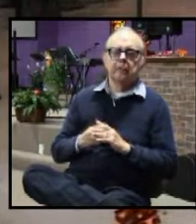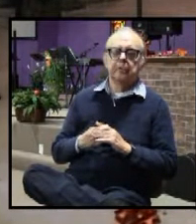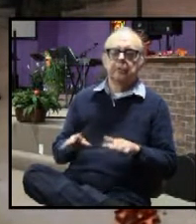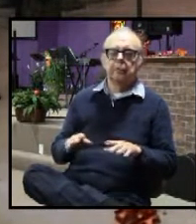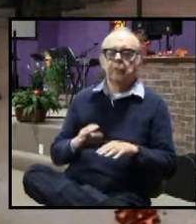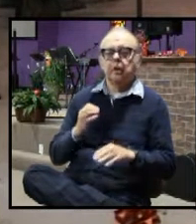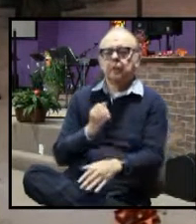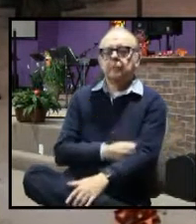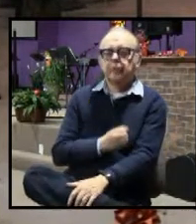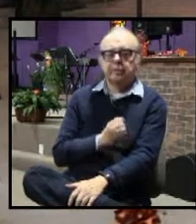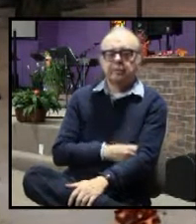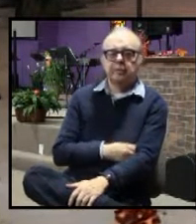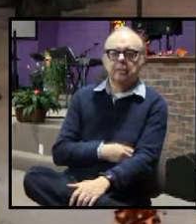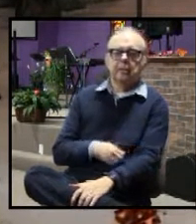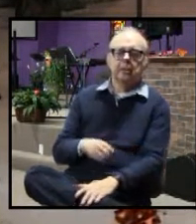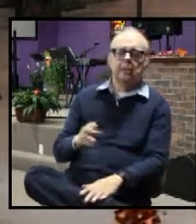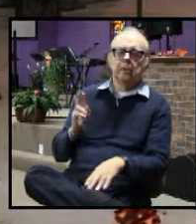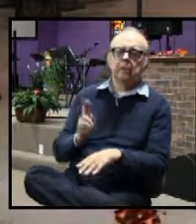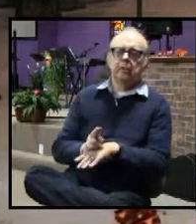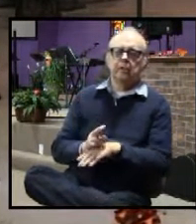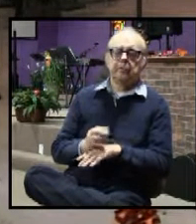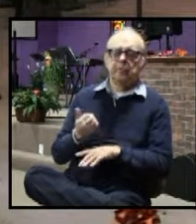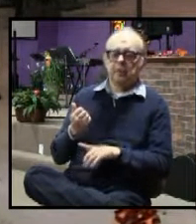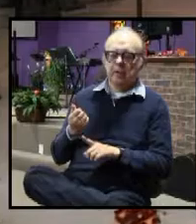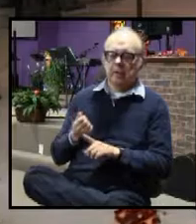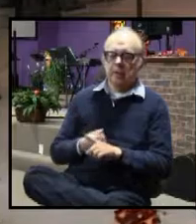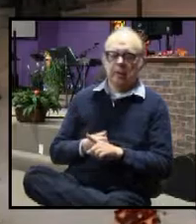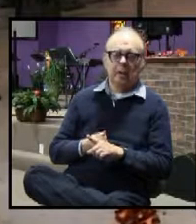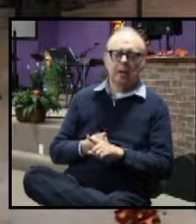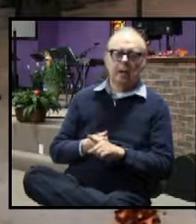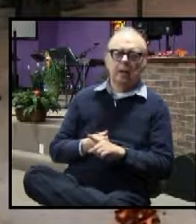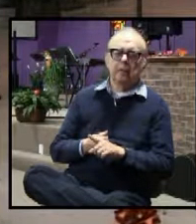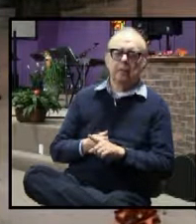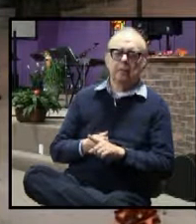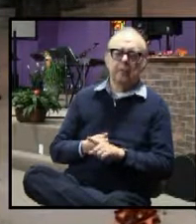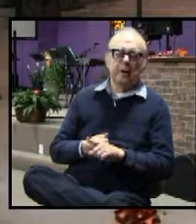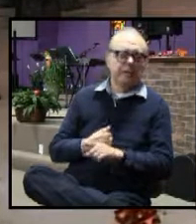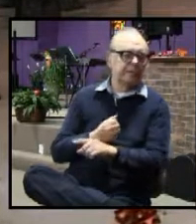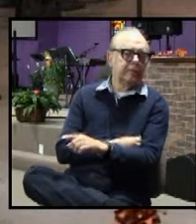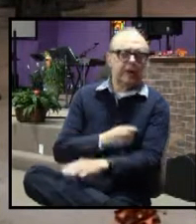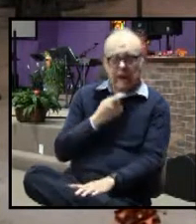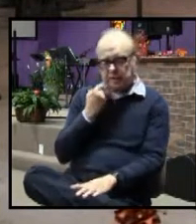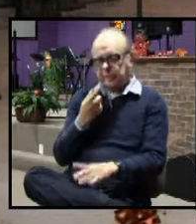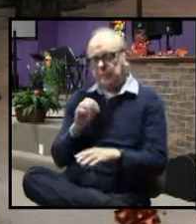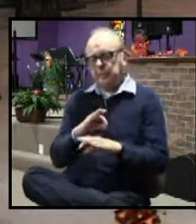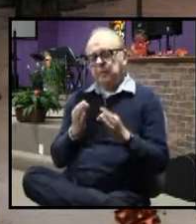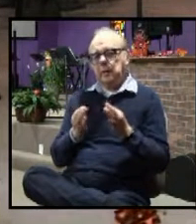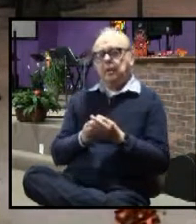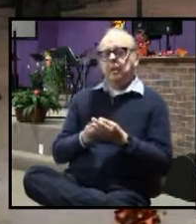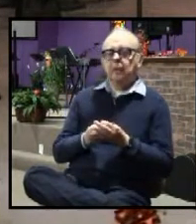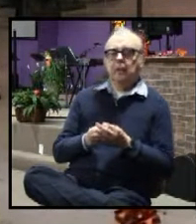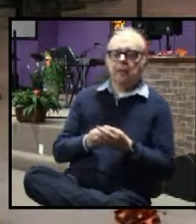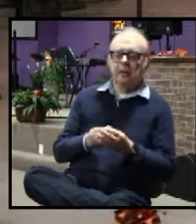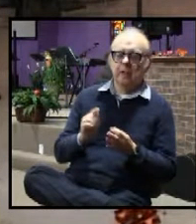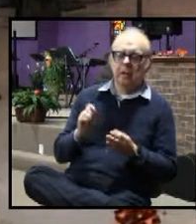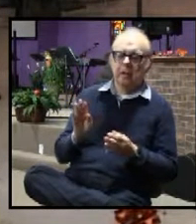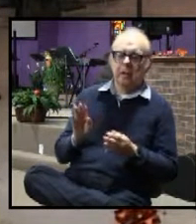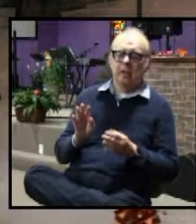actually began to do drugs again. So I spent those 10 months trying to hide my then active drug addiction from my family. Actually, in